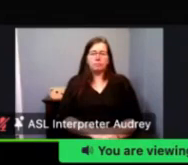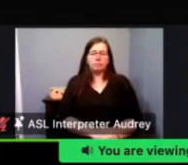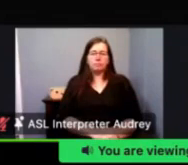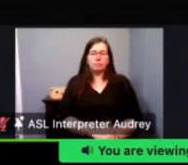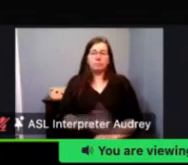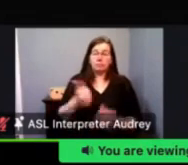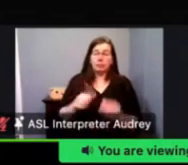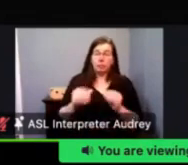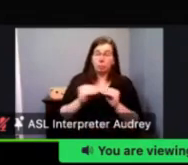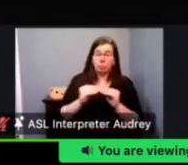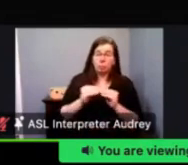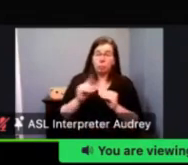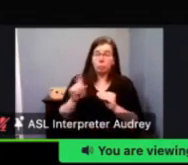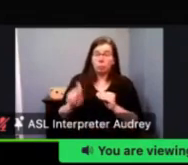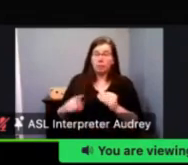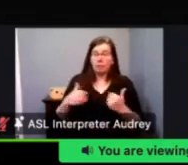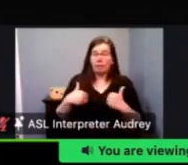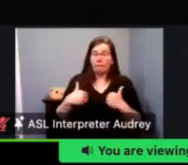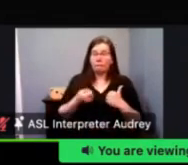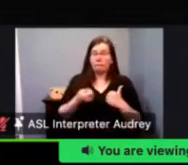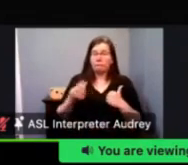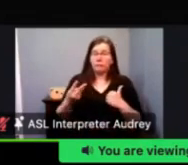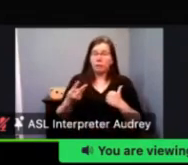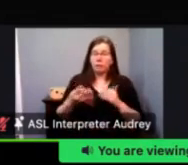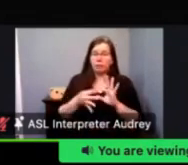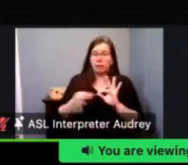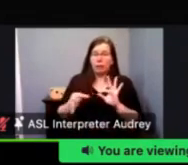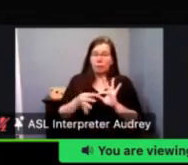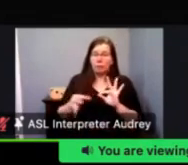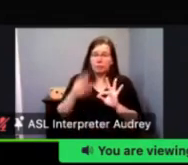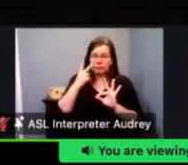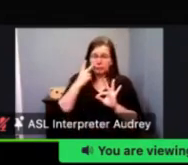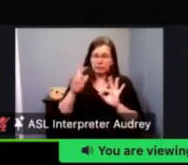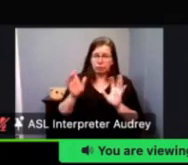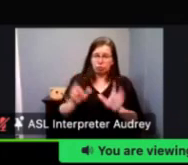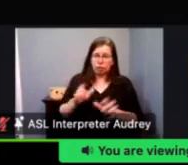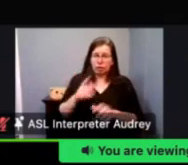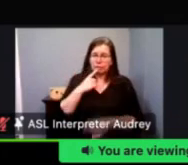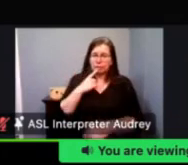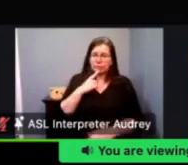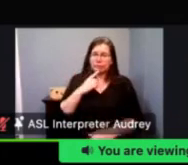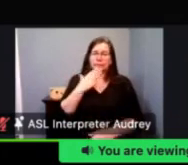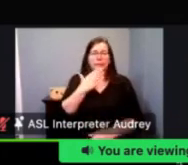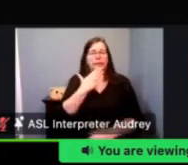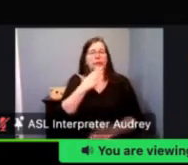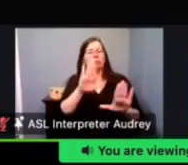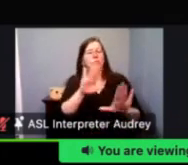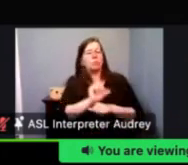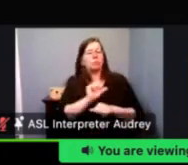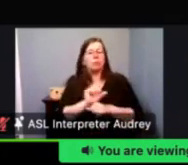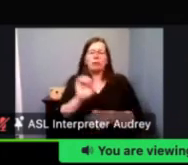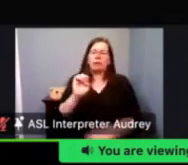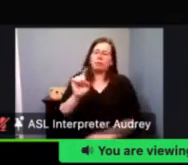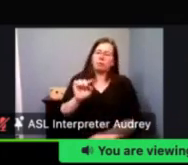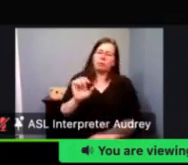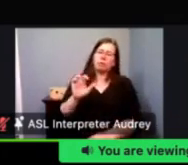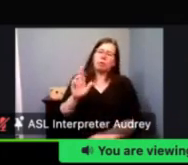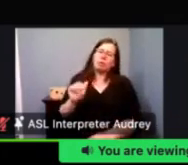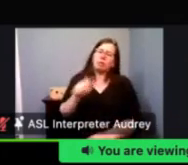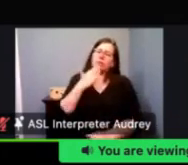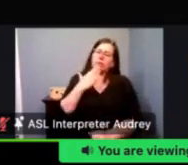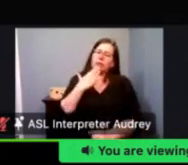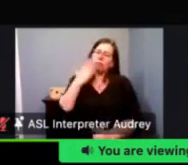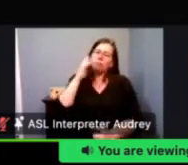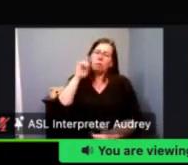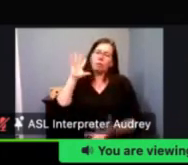Any other questions? You had a few comments in the chat. Gianna said, thank you, excellent work. Ezra said, thank you for this comprehensive